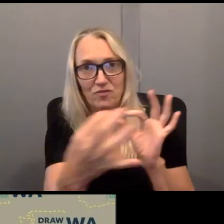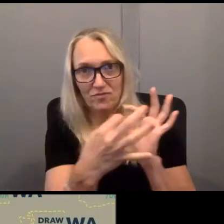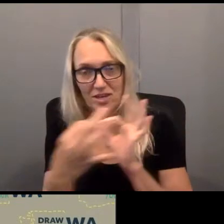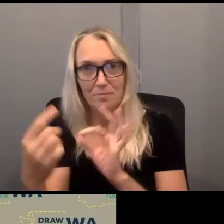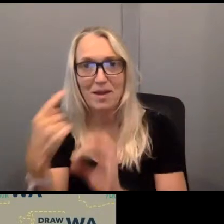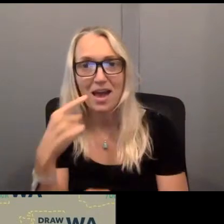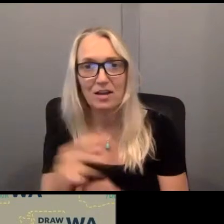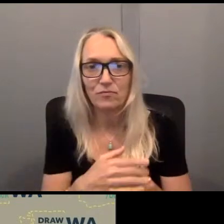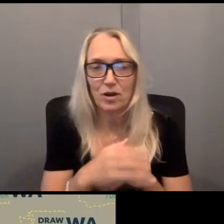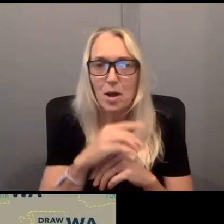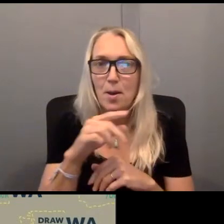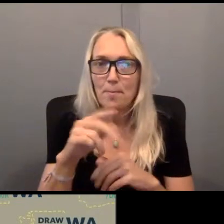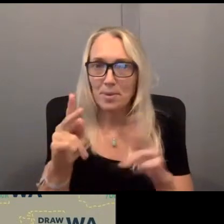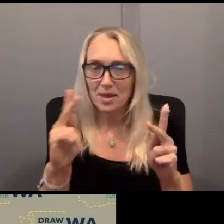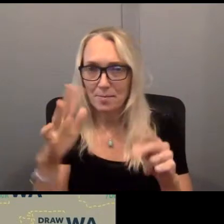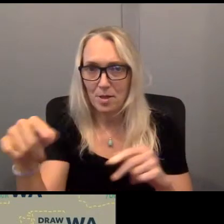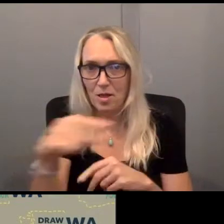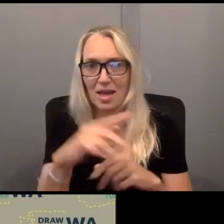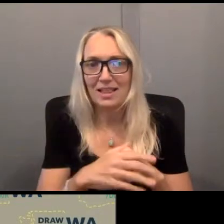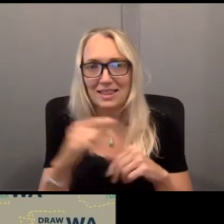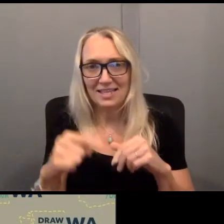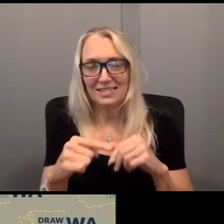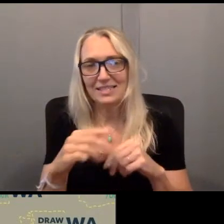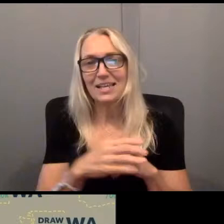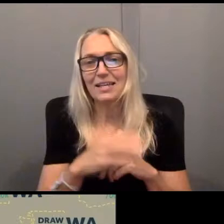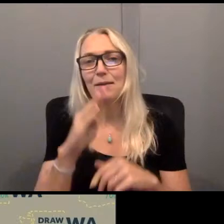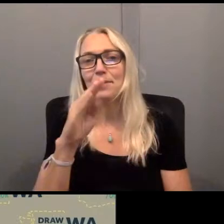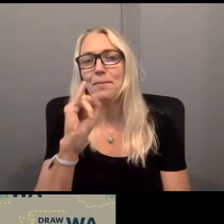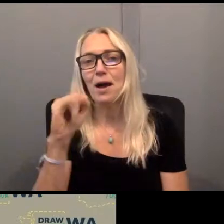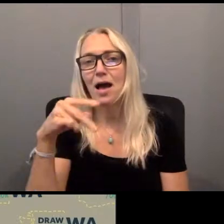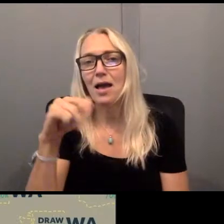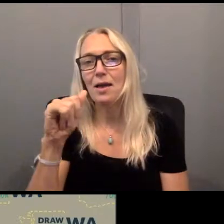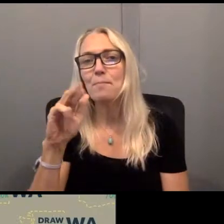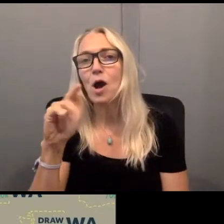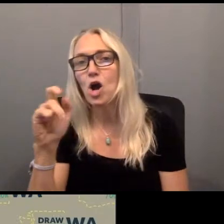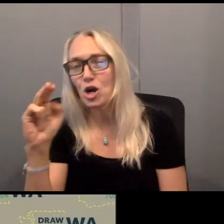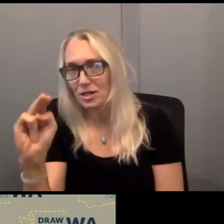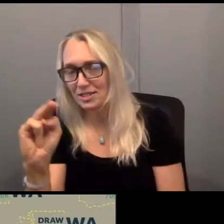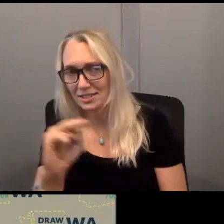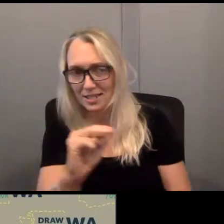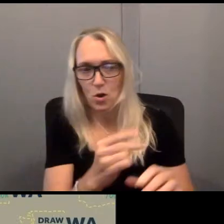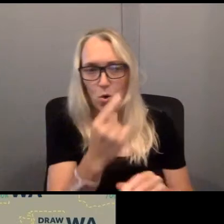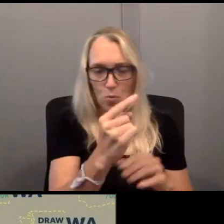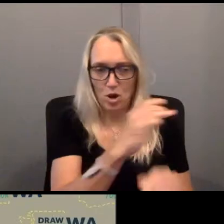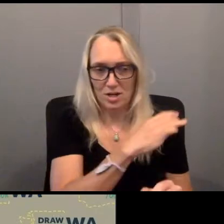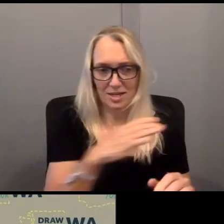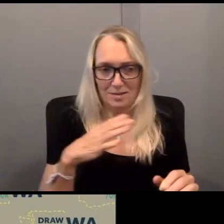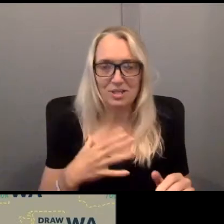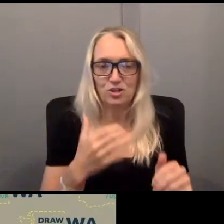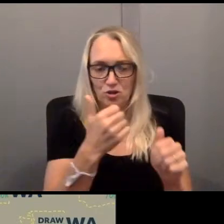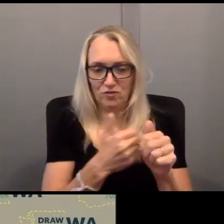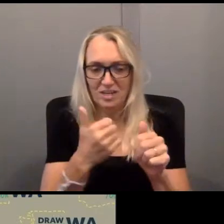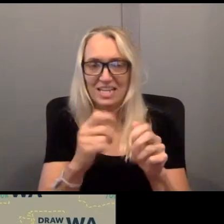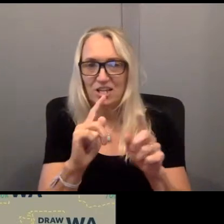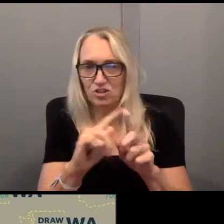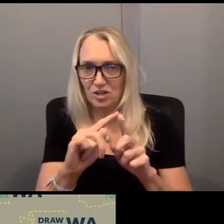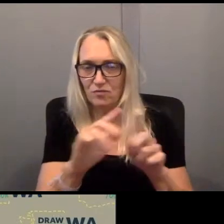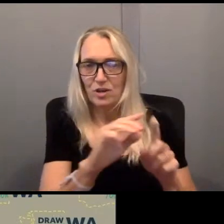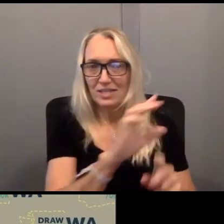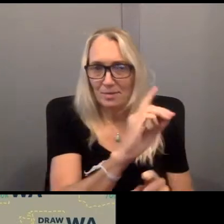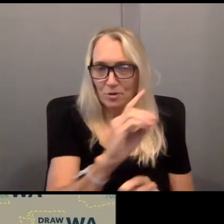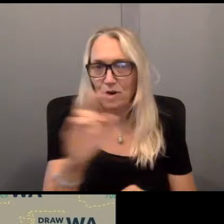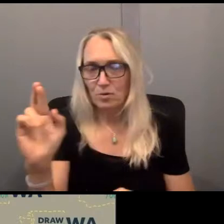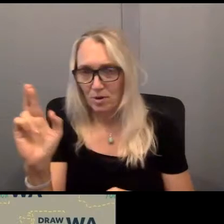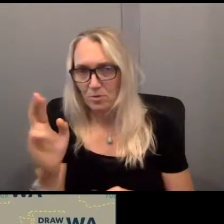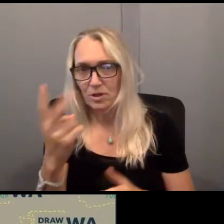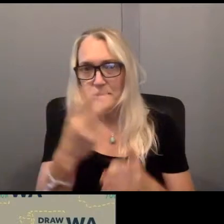be hosted by a bipartisan dyad. That is, one commissioner from each of the major parties. We adopted this strategy